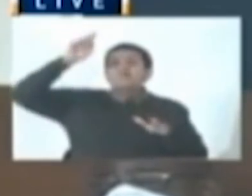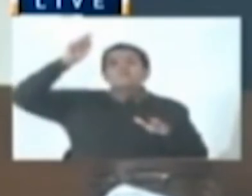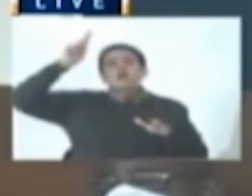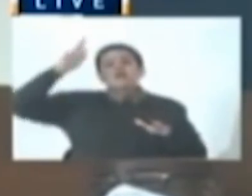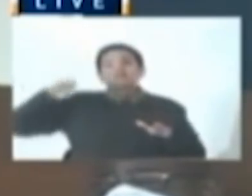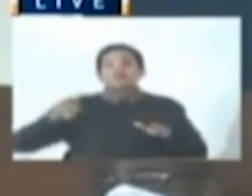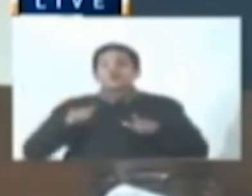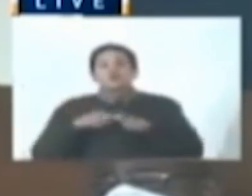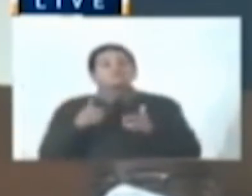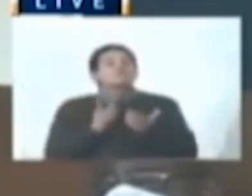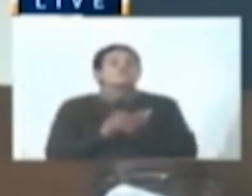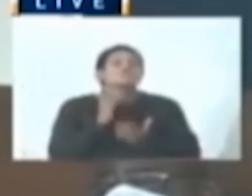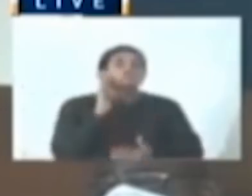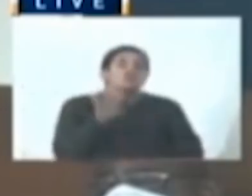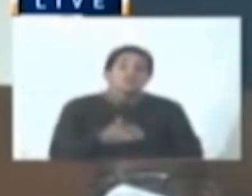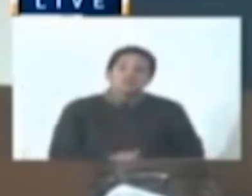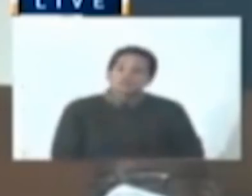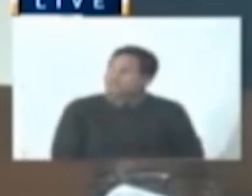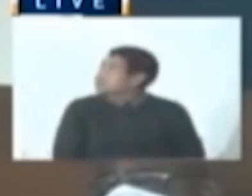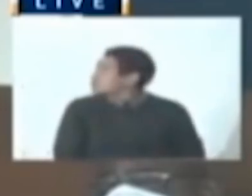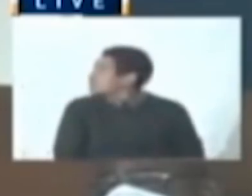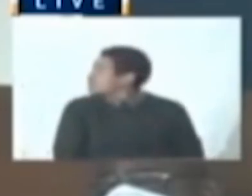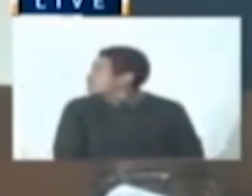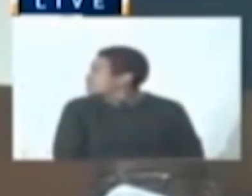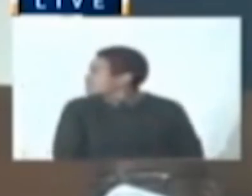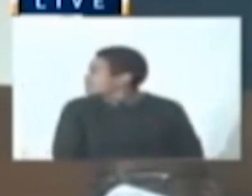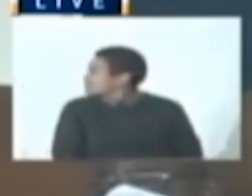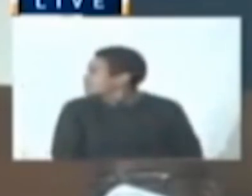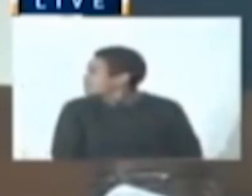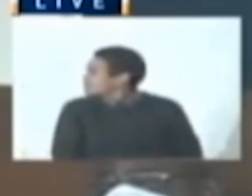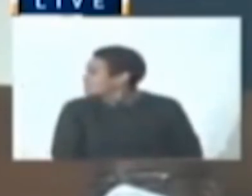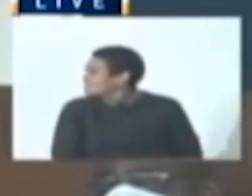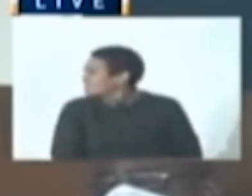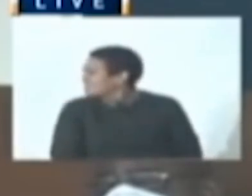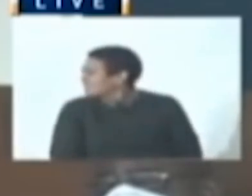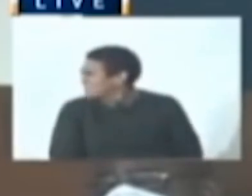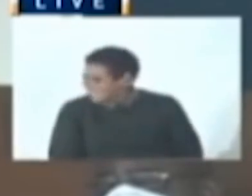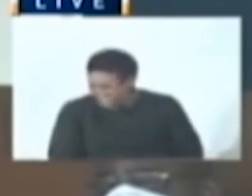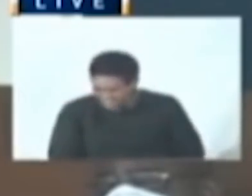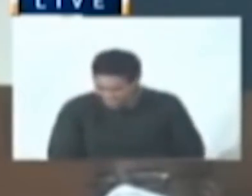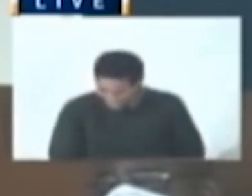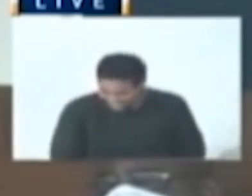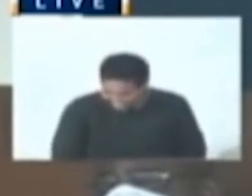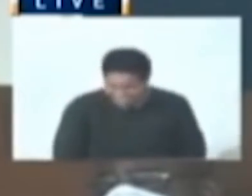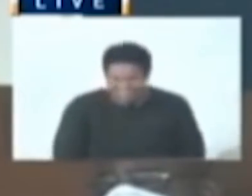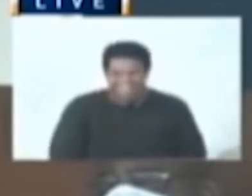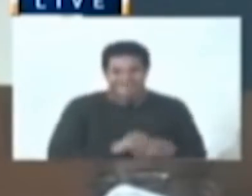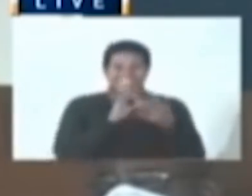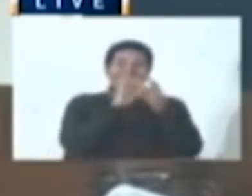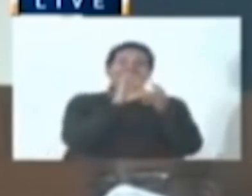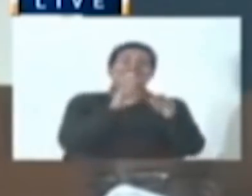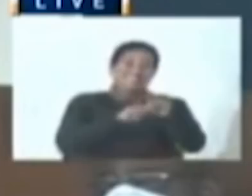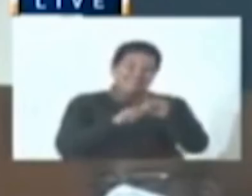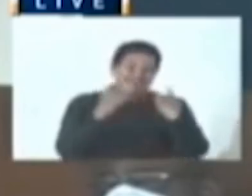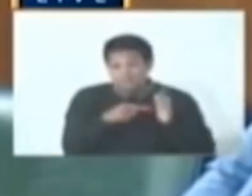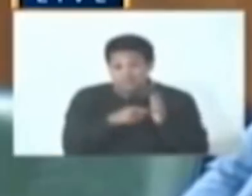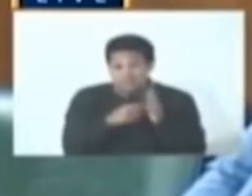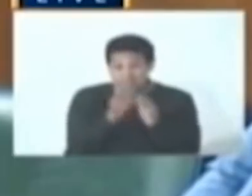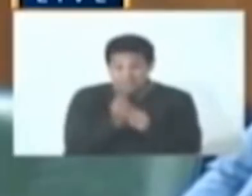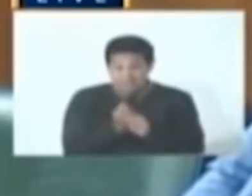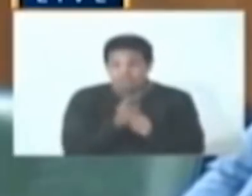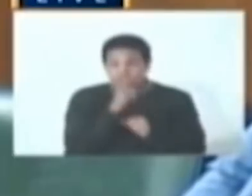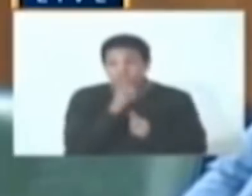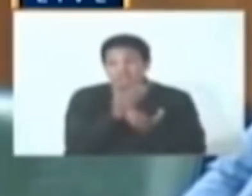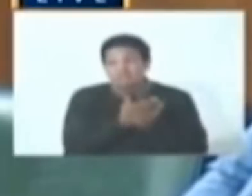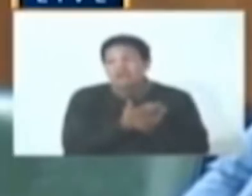coronavirus in terms of time? What is your model showing?